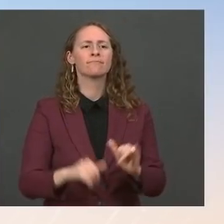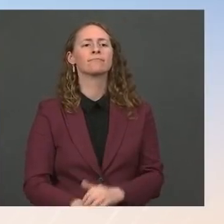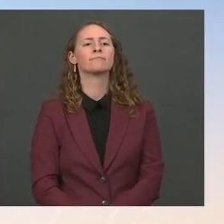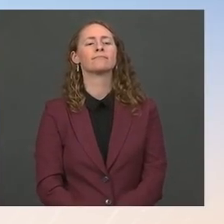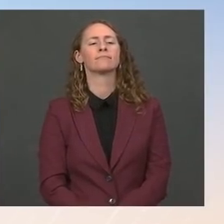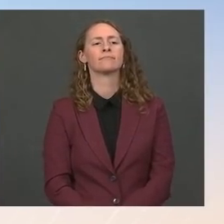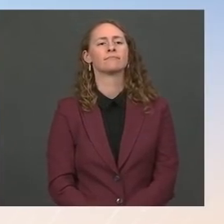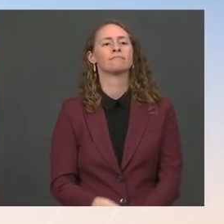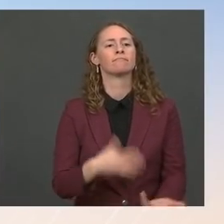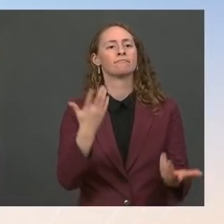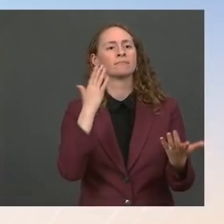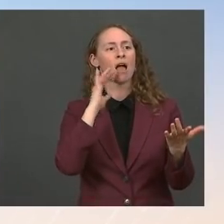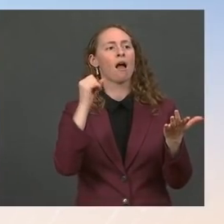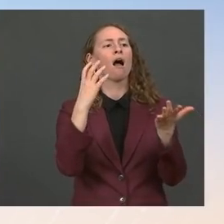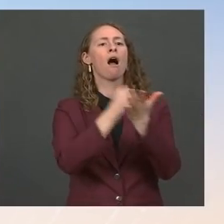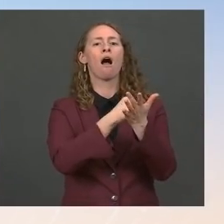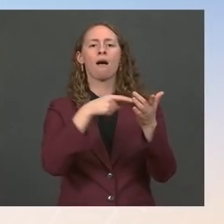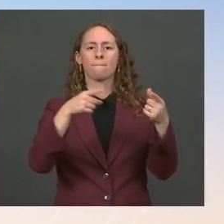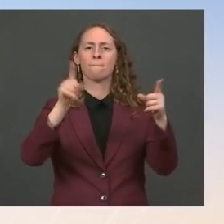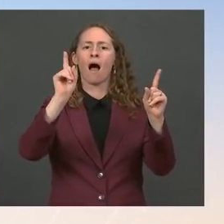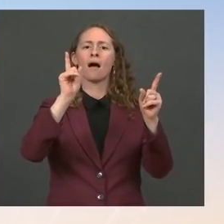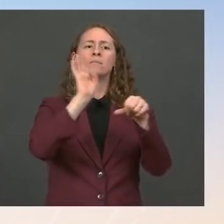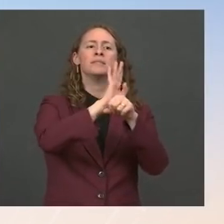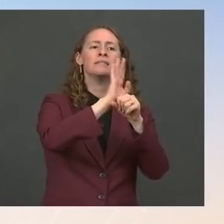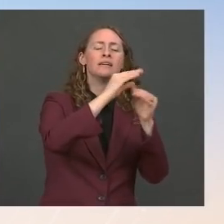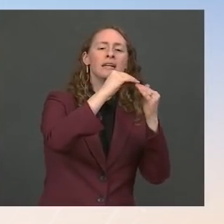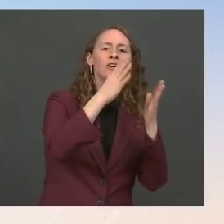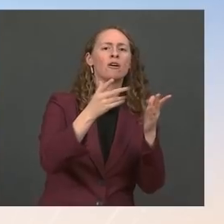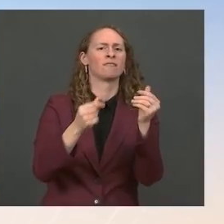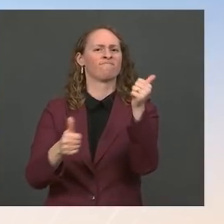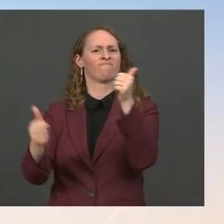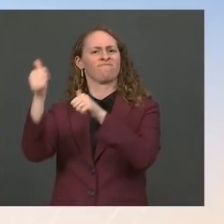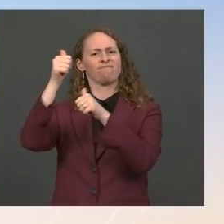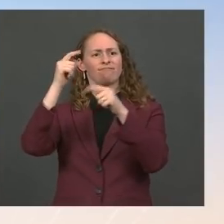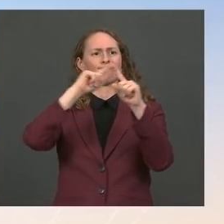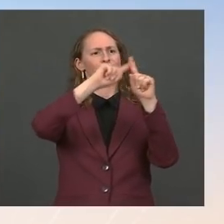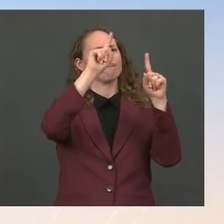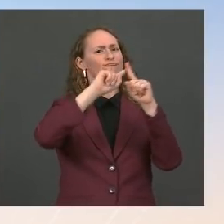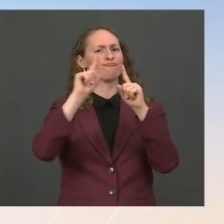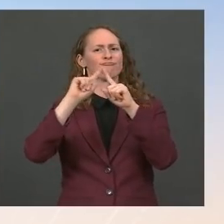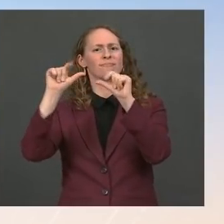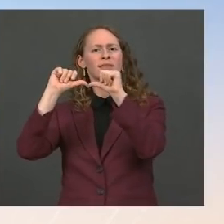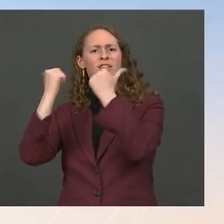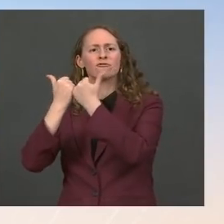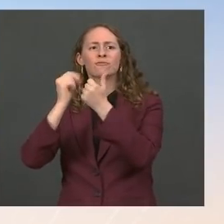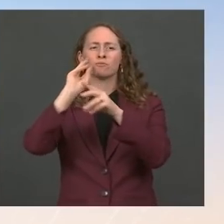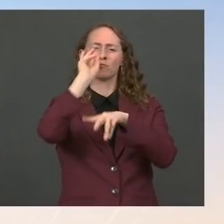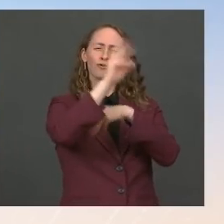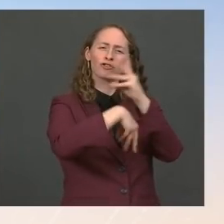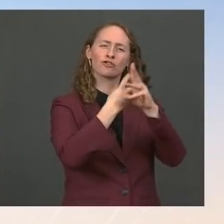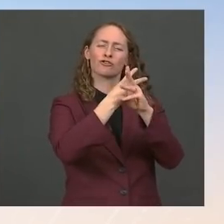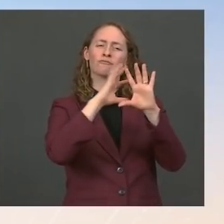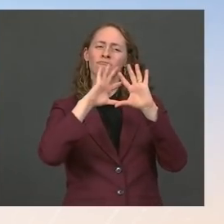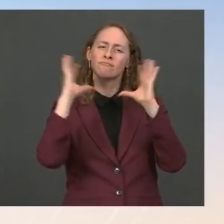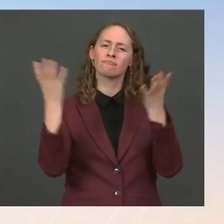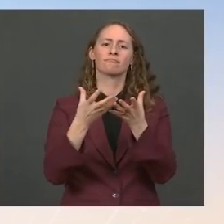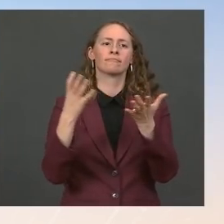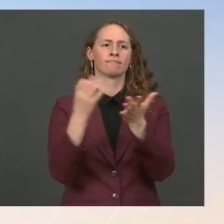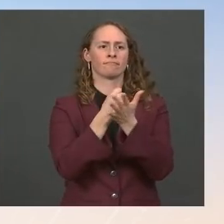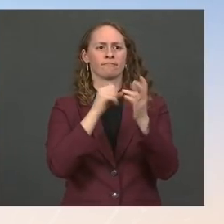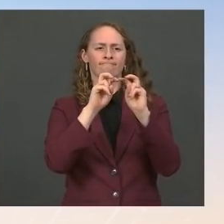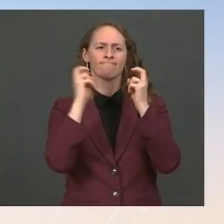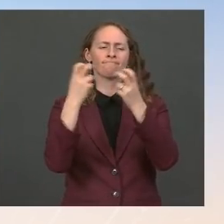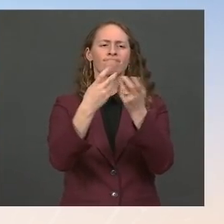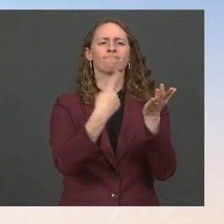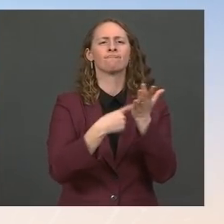leaders, executives, leaders from agencies around the world to come together and work to address the climate crisis. I